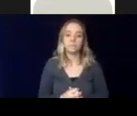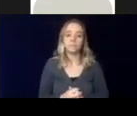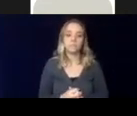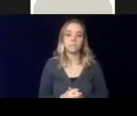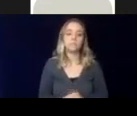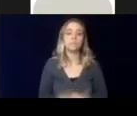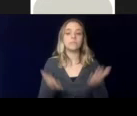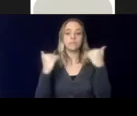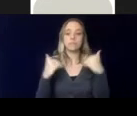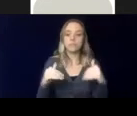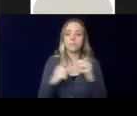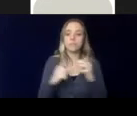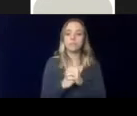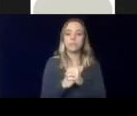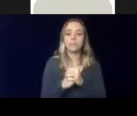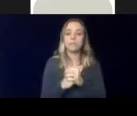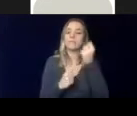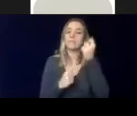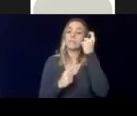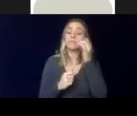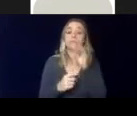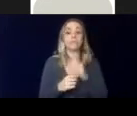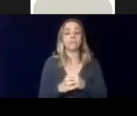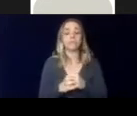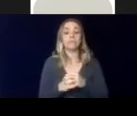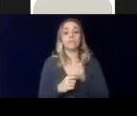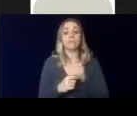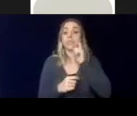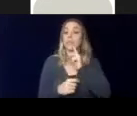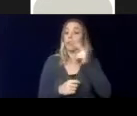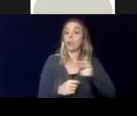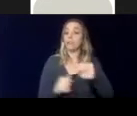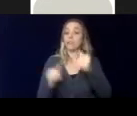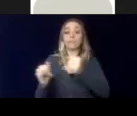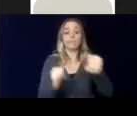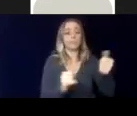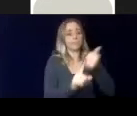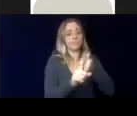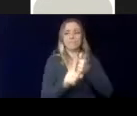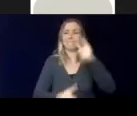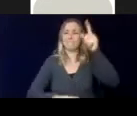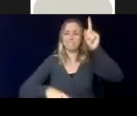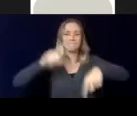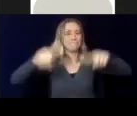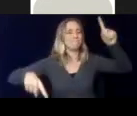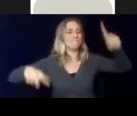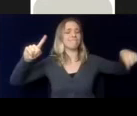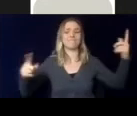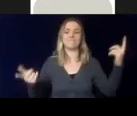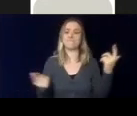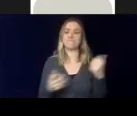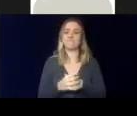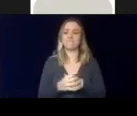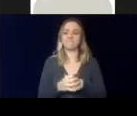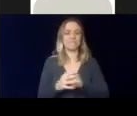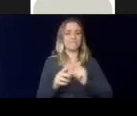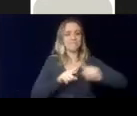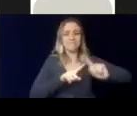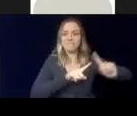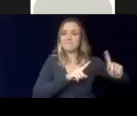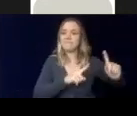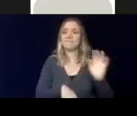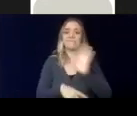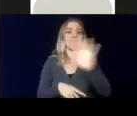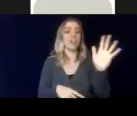mind that deaf and hard of hearing individuals are quite heterogeneous, and they have different communication